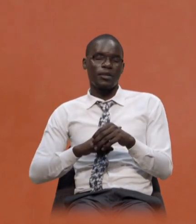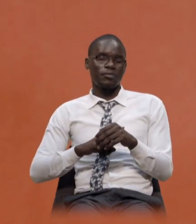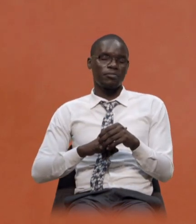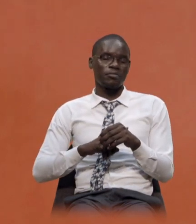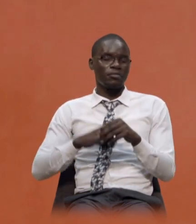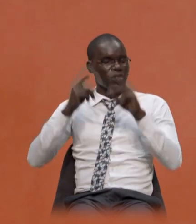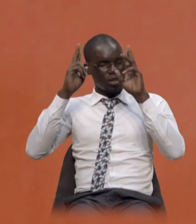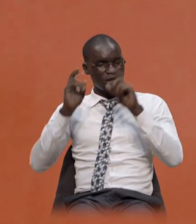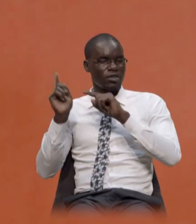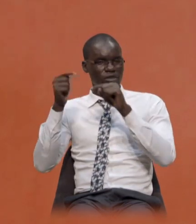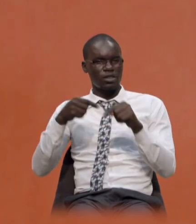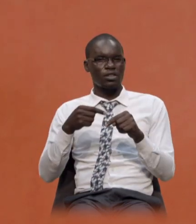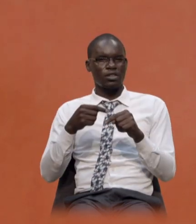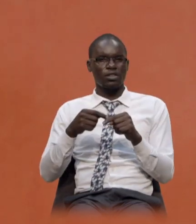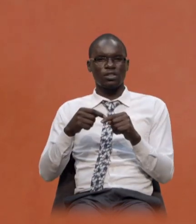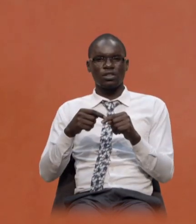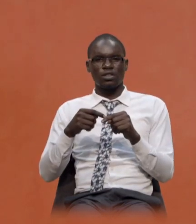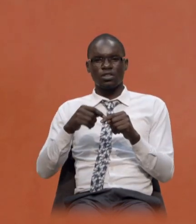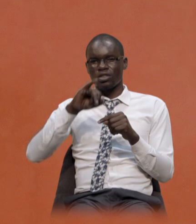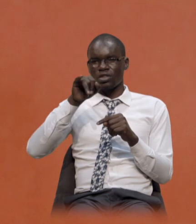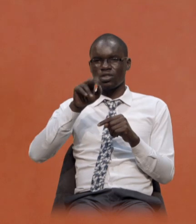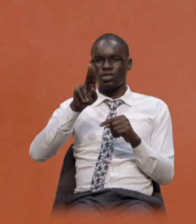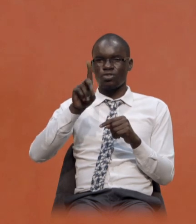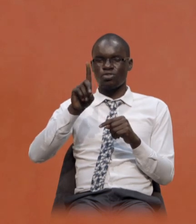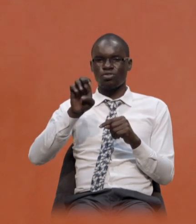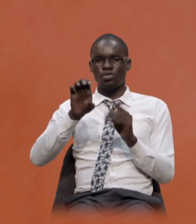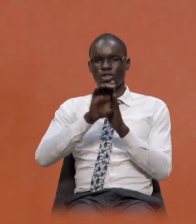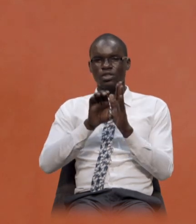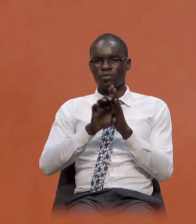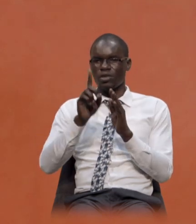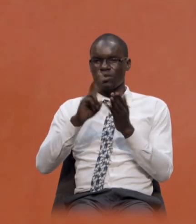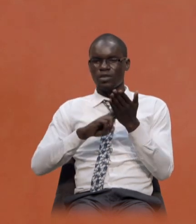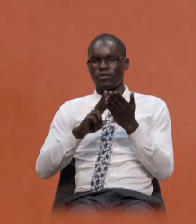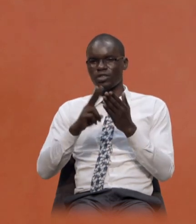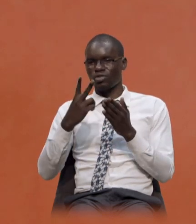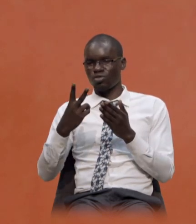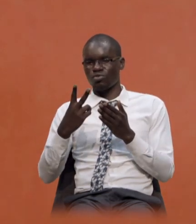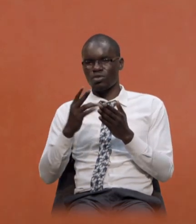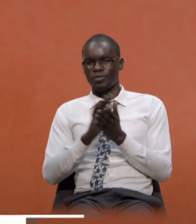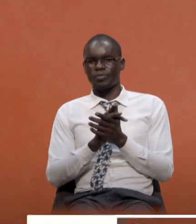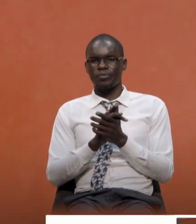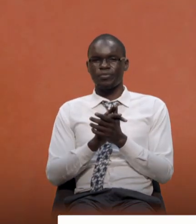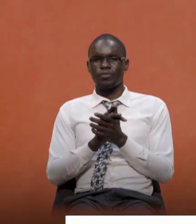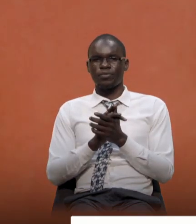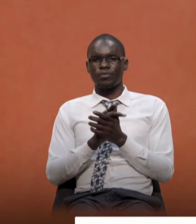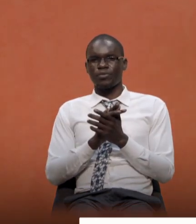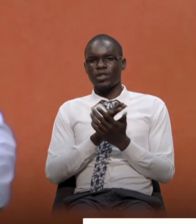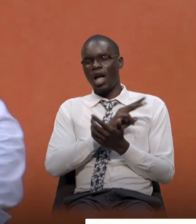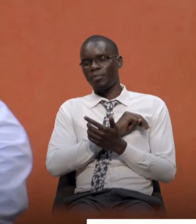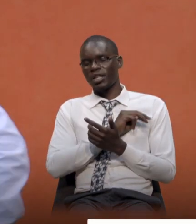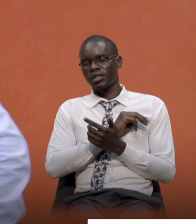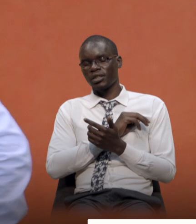hallelujah. The book of Jude, chapter 1, verse 2, is what I leave you with. Mercy, peace, and